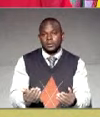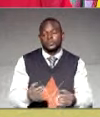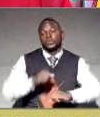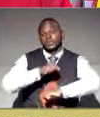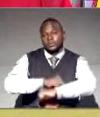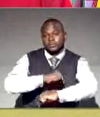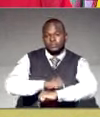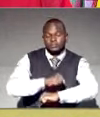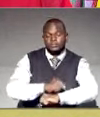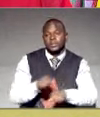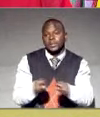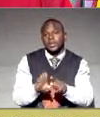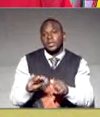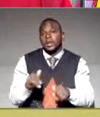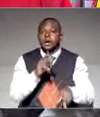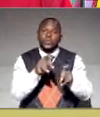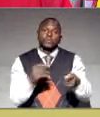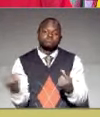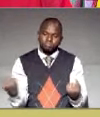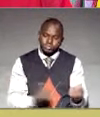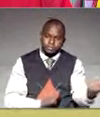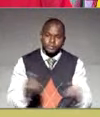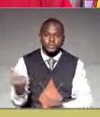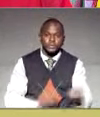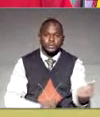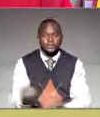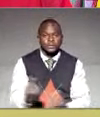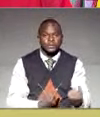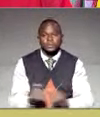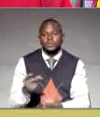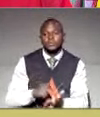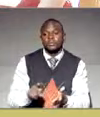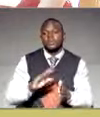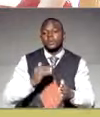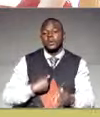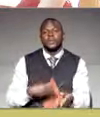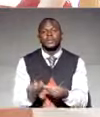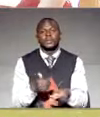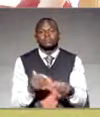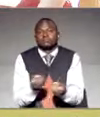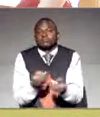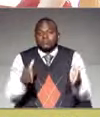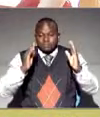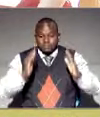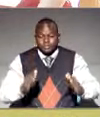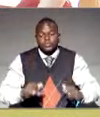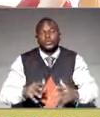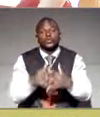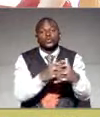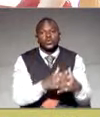schools, and there are even people who come one-on-one, they buy from our shop. We sell mainly in the US,